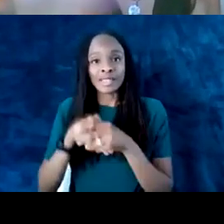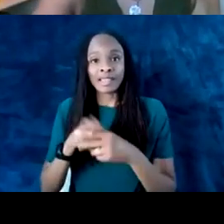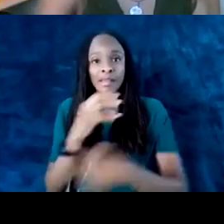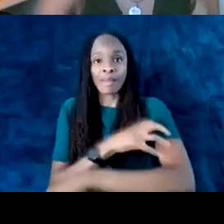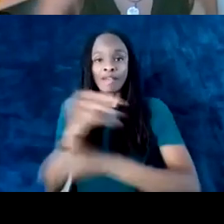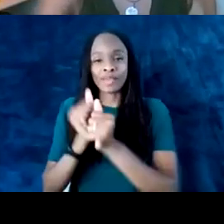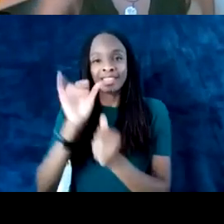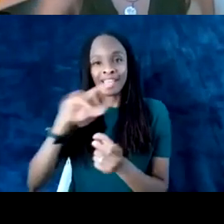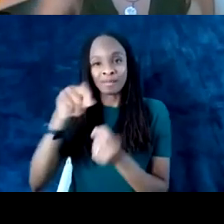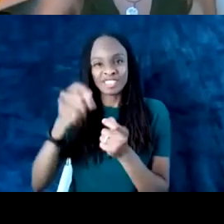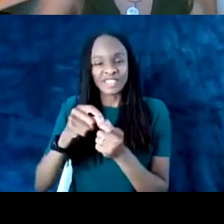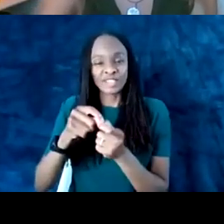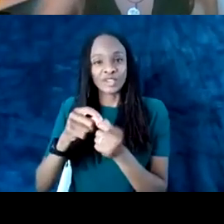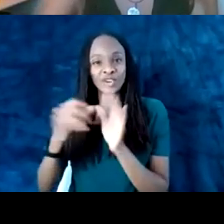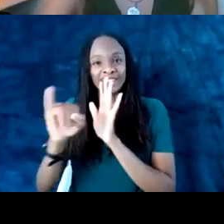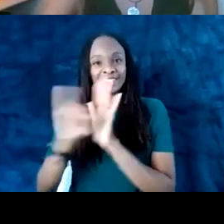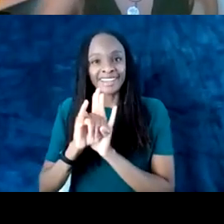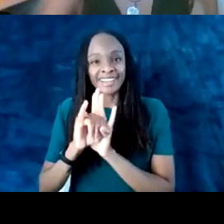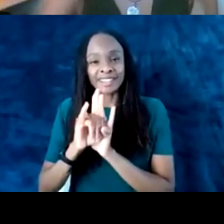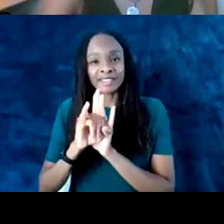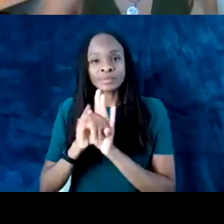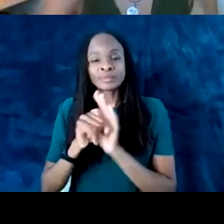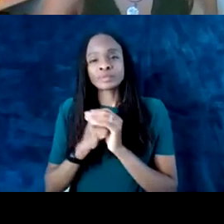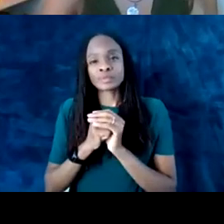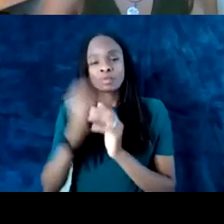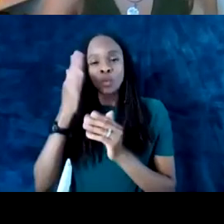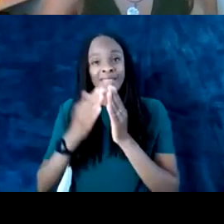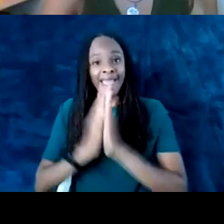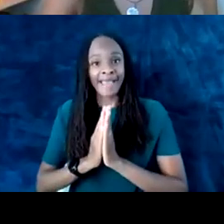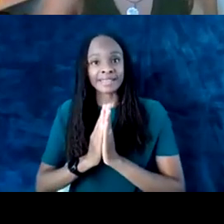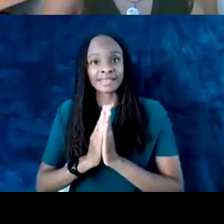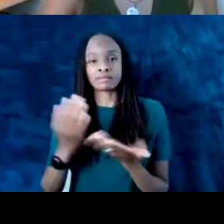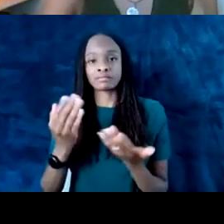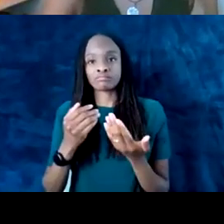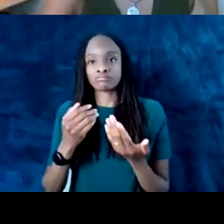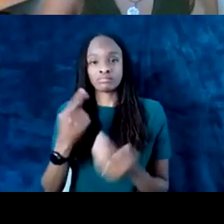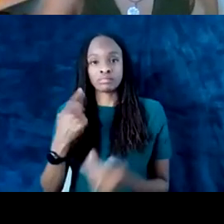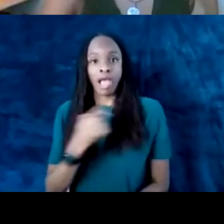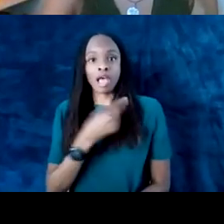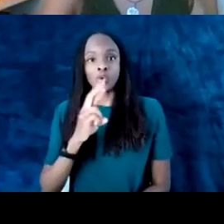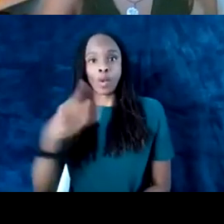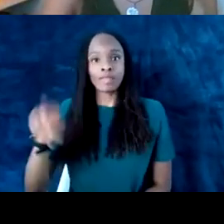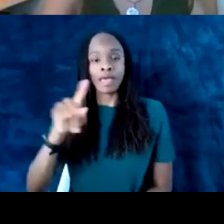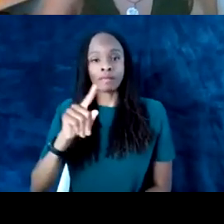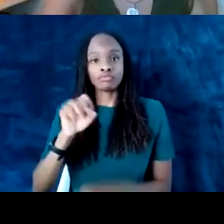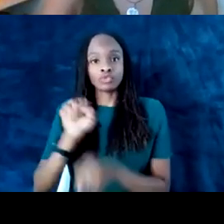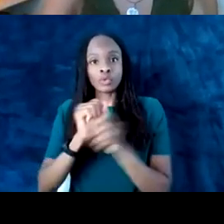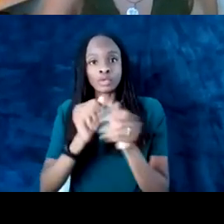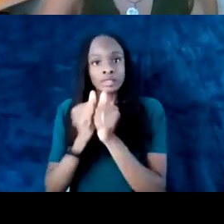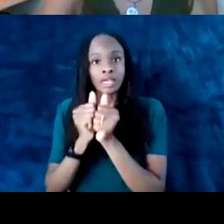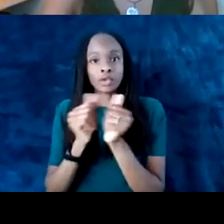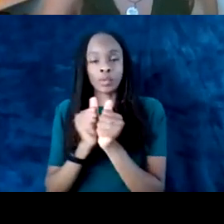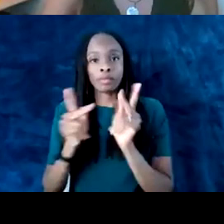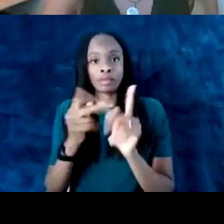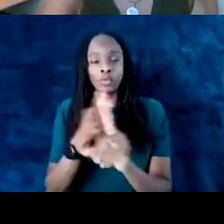factor, I guess, identity, will it ask the rest of us or them to act in solidarity with those who are getting